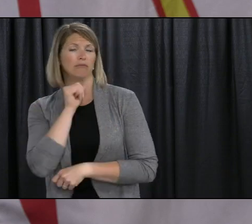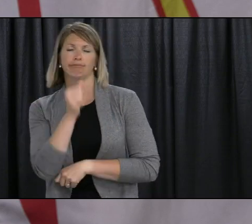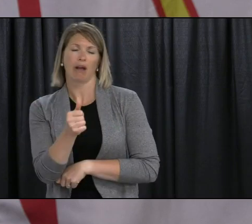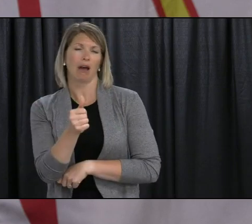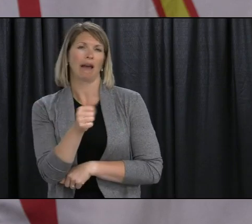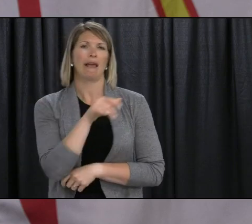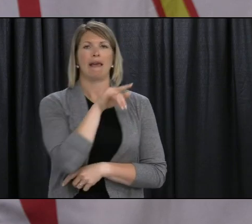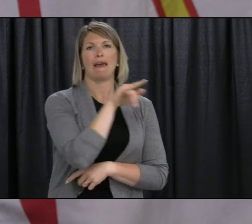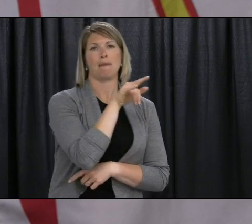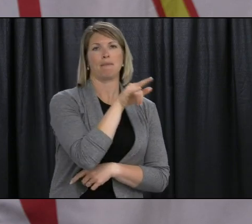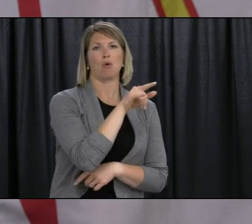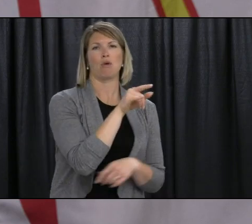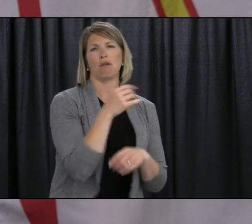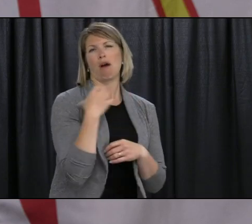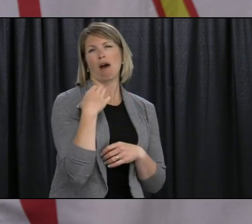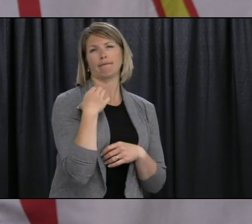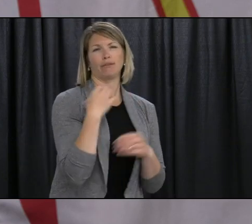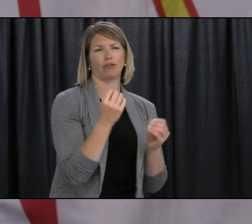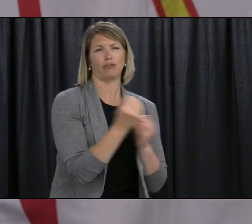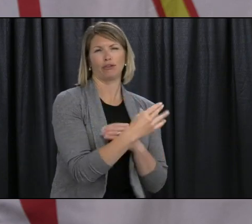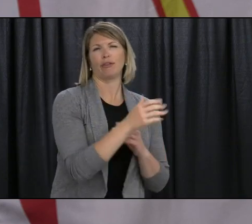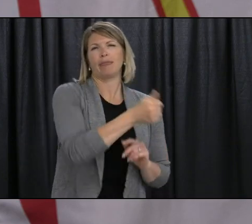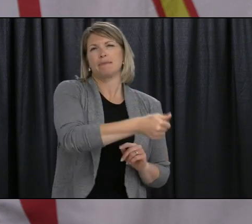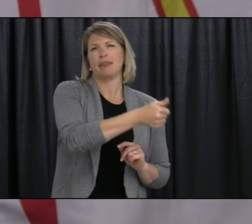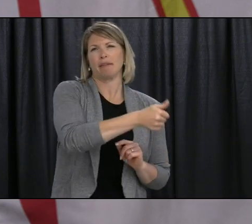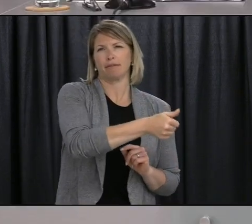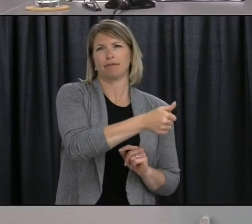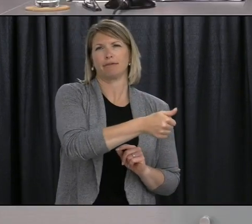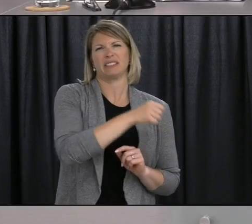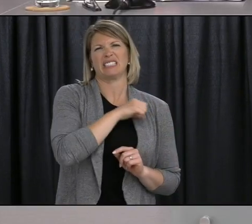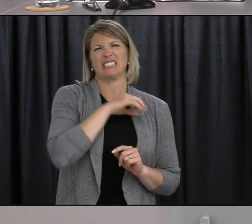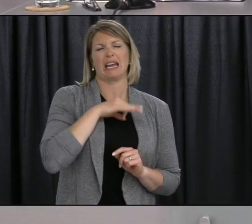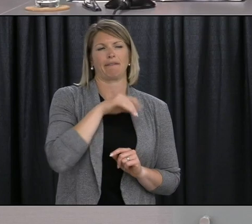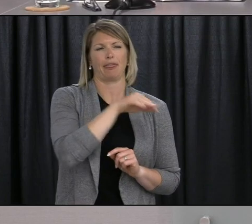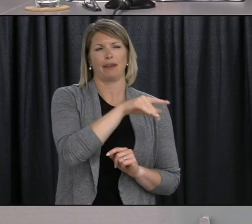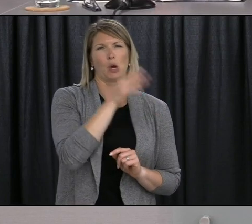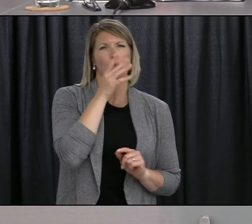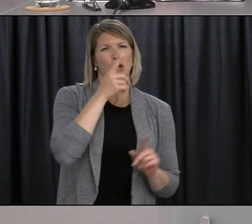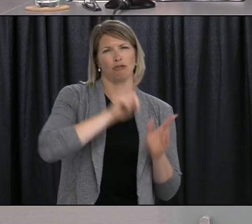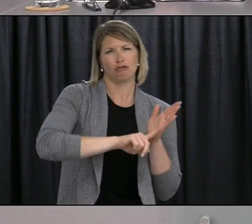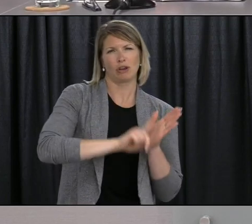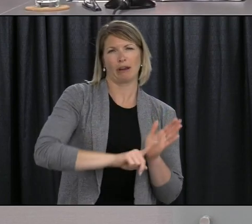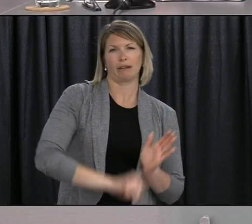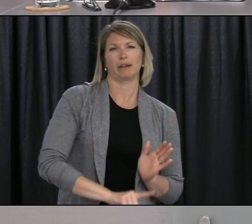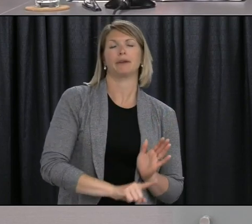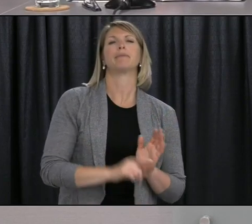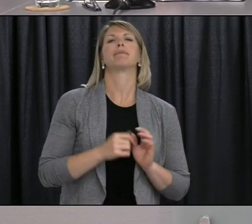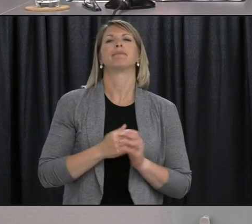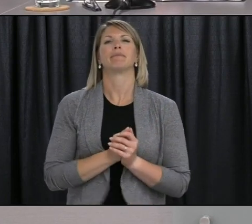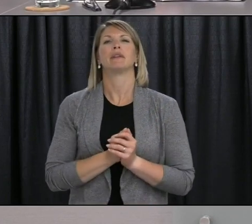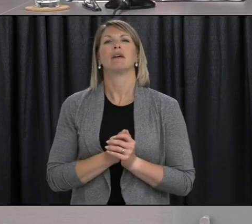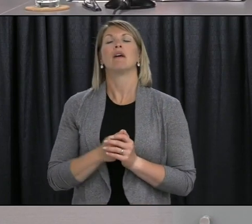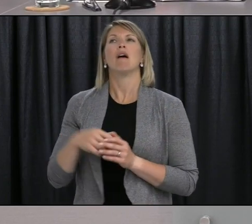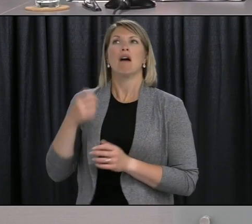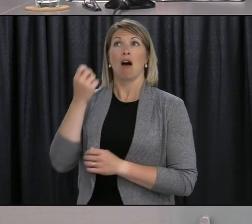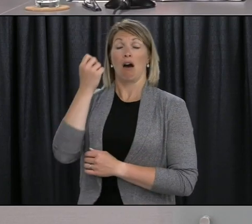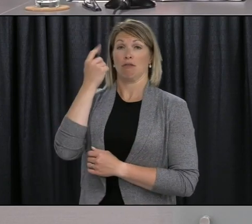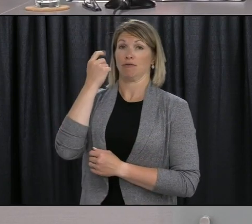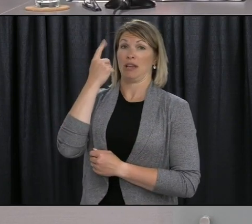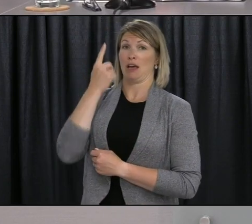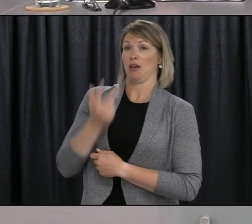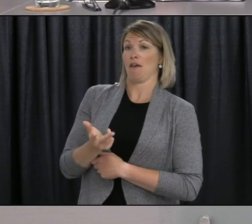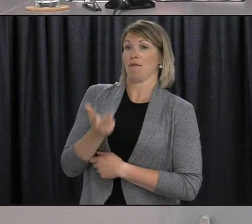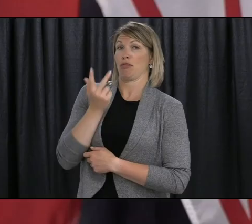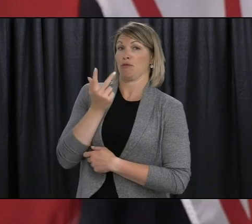that screening with regard to temperature. So, Peter, what I understand about that, there's actually 3 phases, and these would be people that would be coming